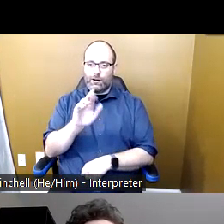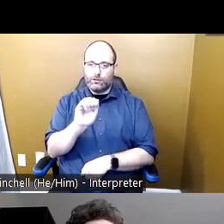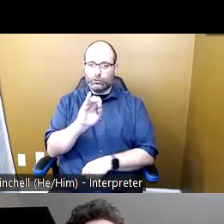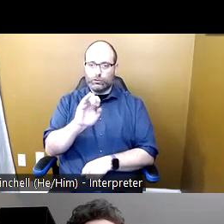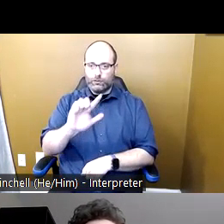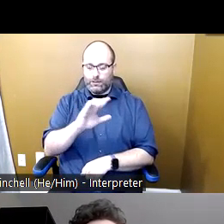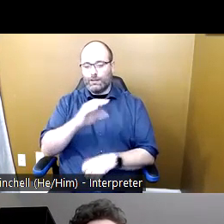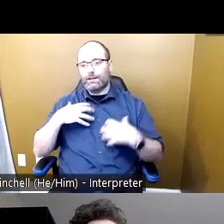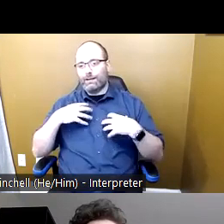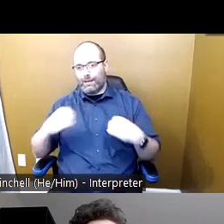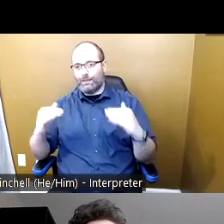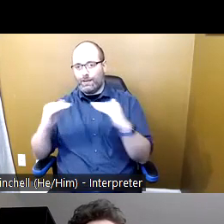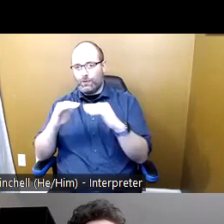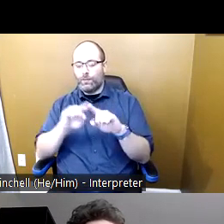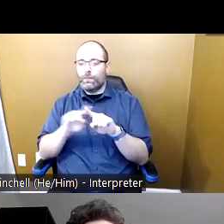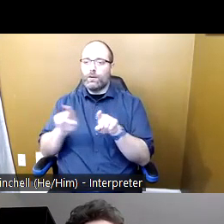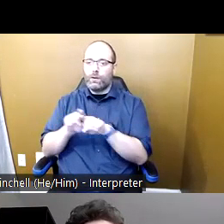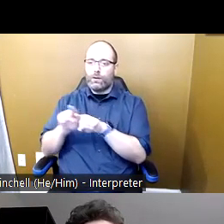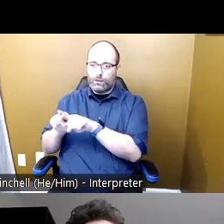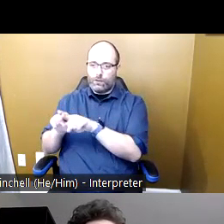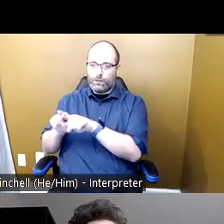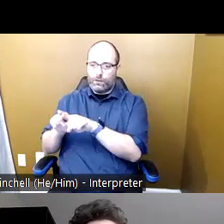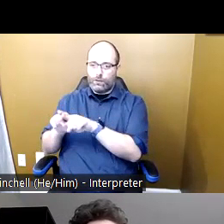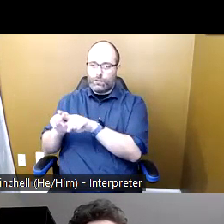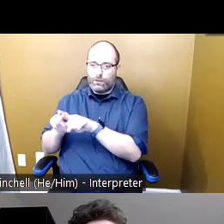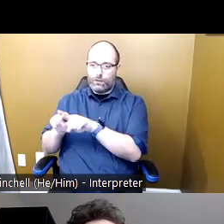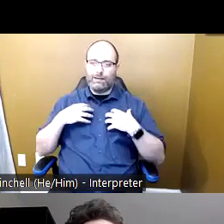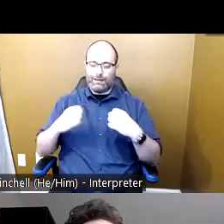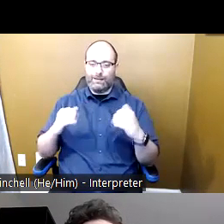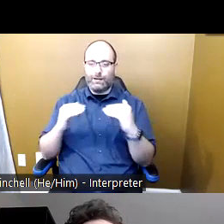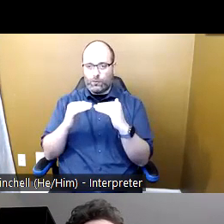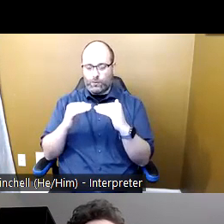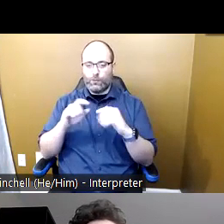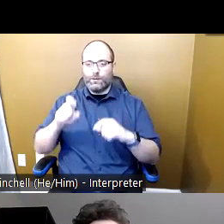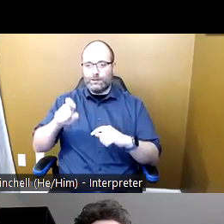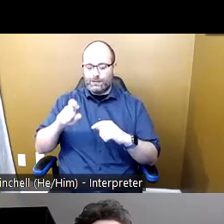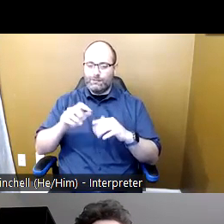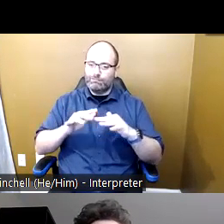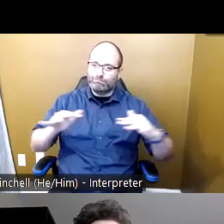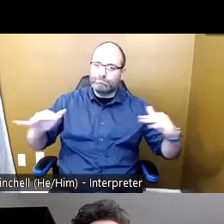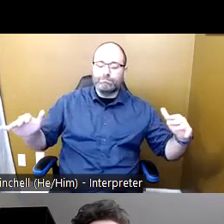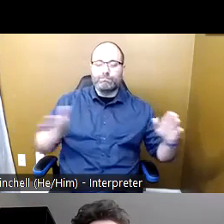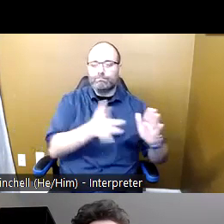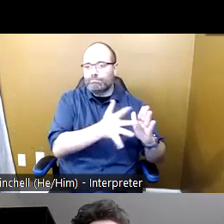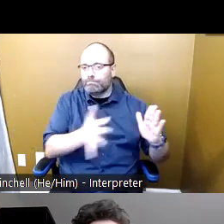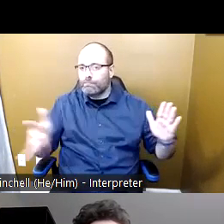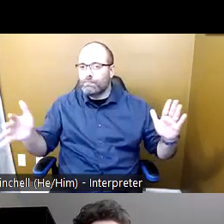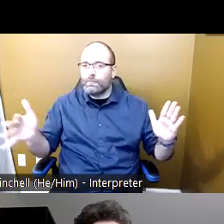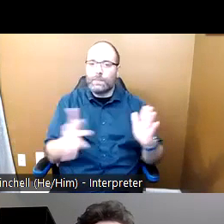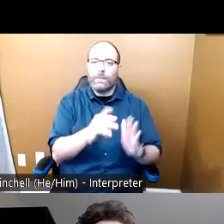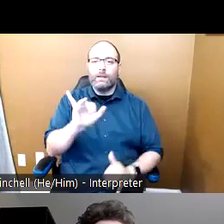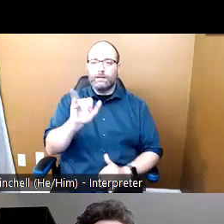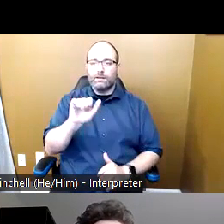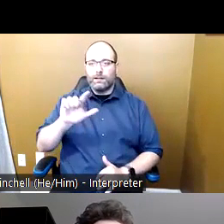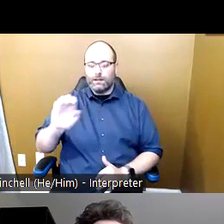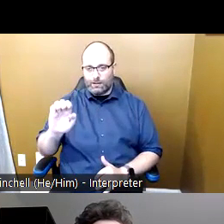health equity, but we do address health equity needs across the continuum. At the Yale School of Medicine Office of